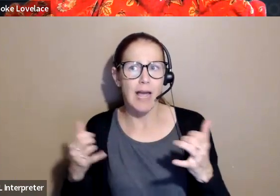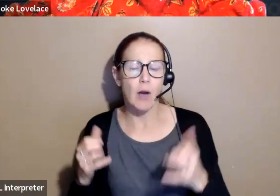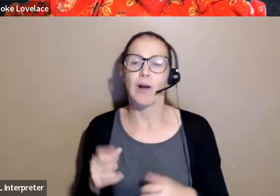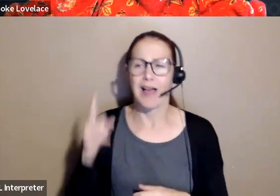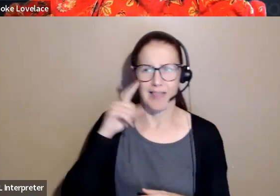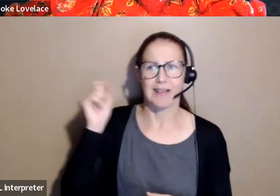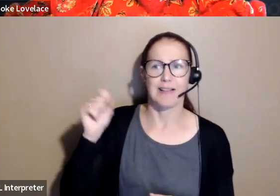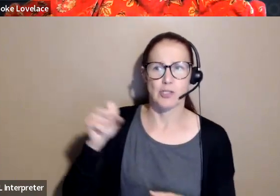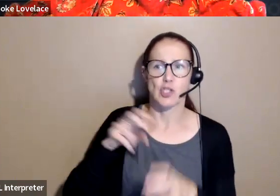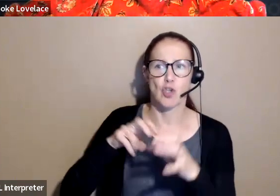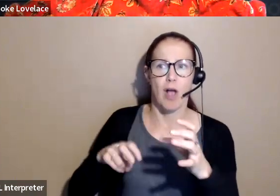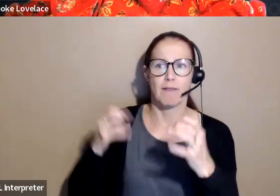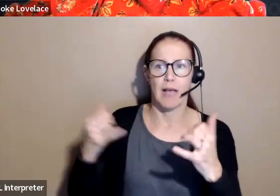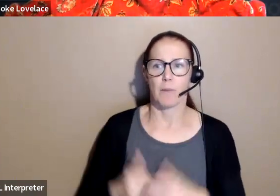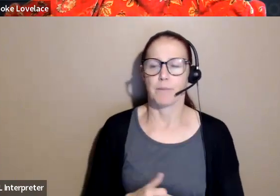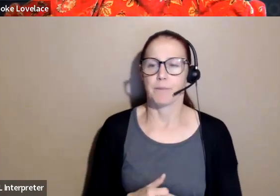think so. Okay.